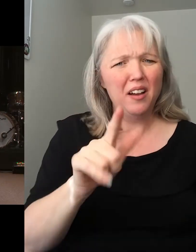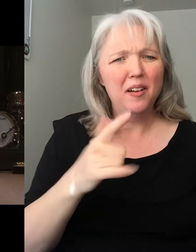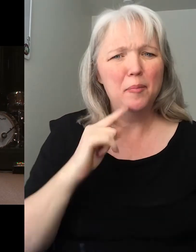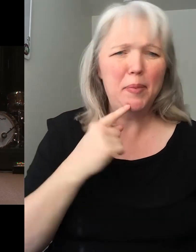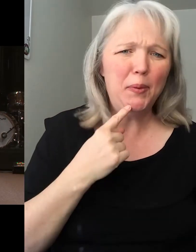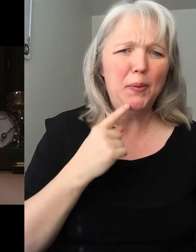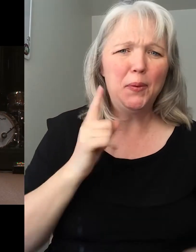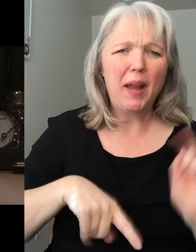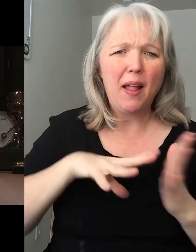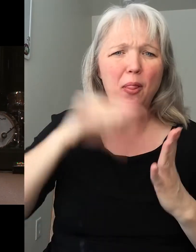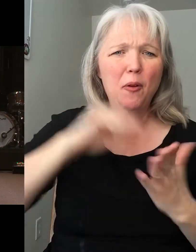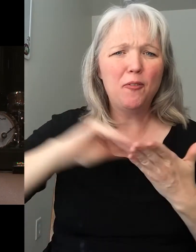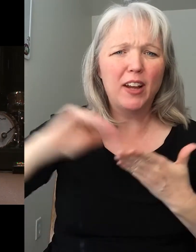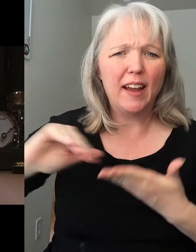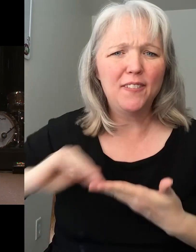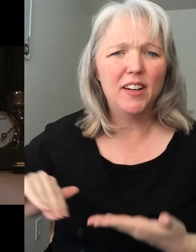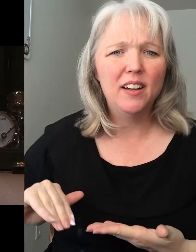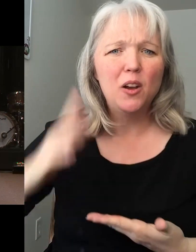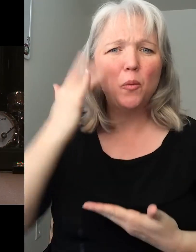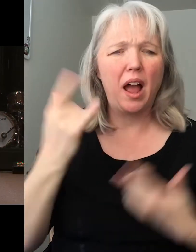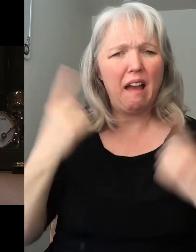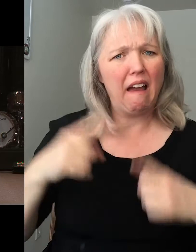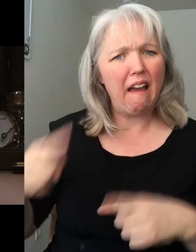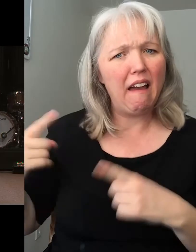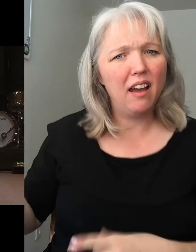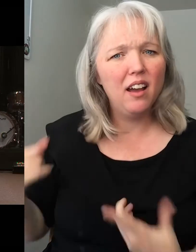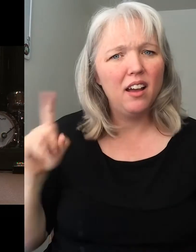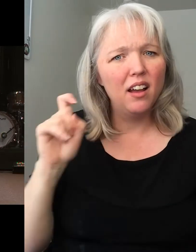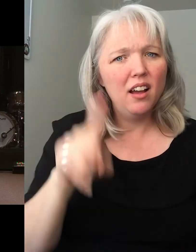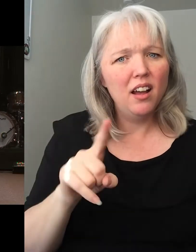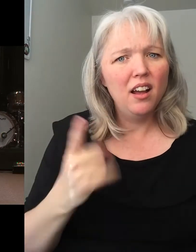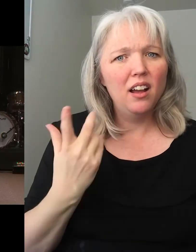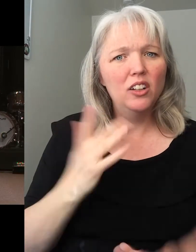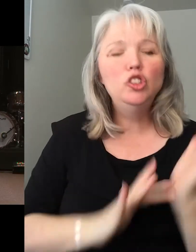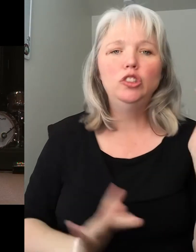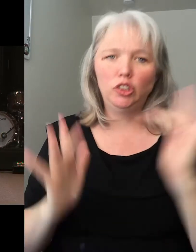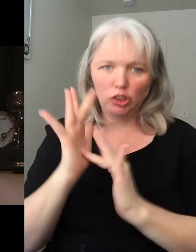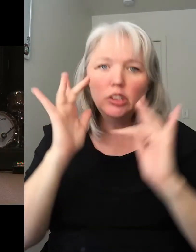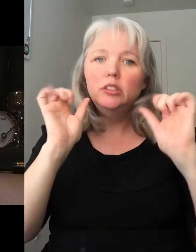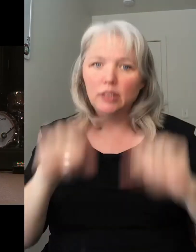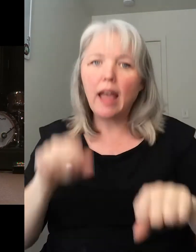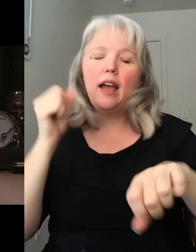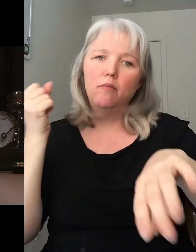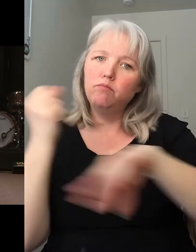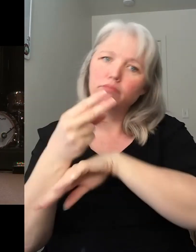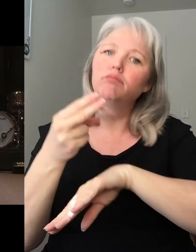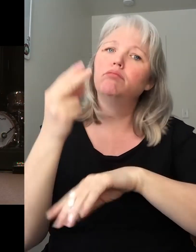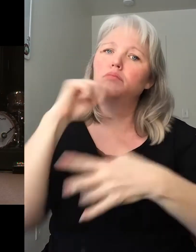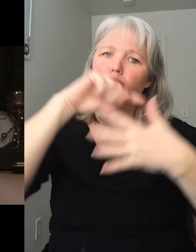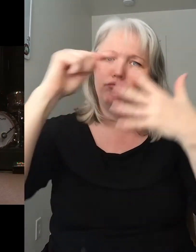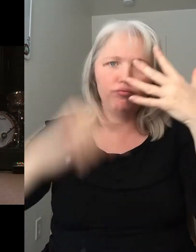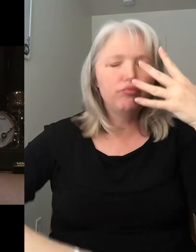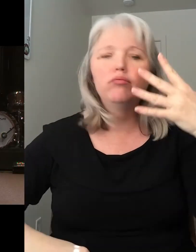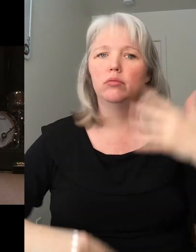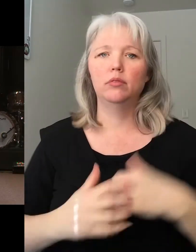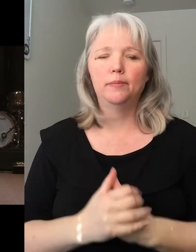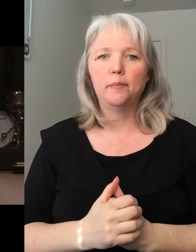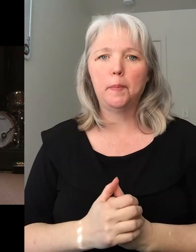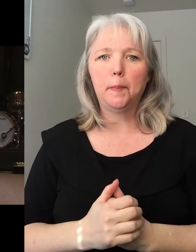of bitterness that you can't learn to forgive? Why are those things happening? Jesus can overcome every one of